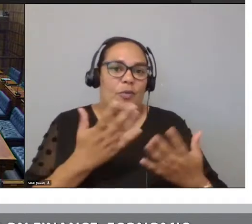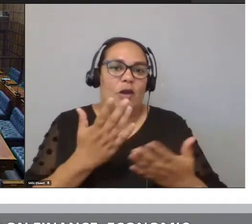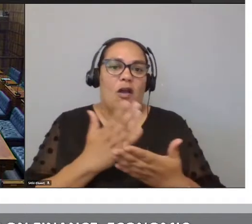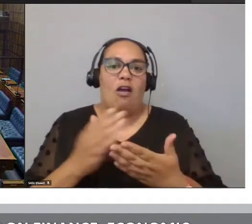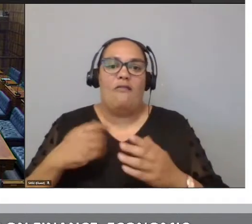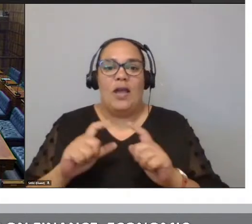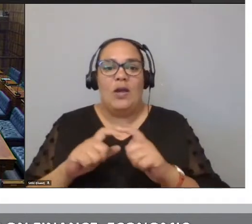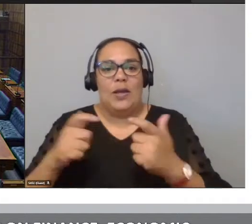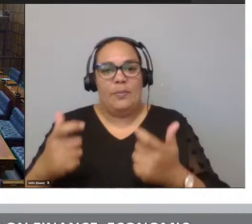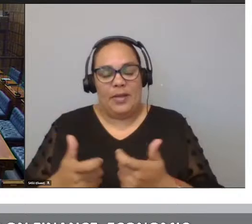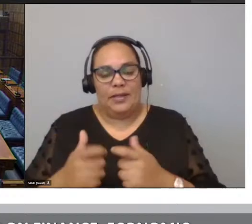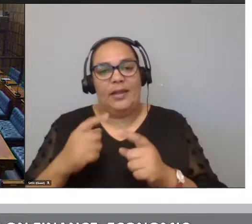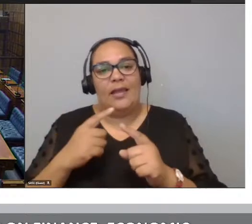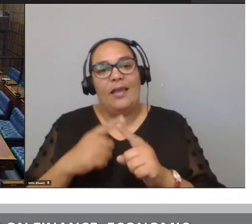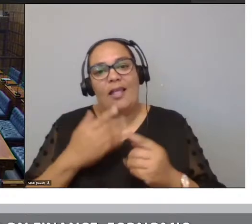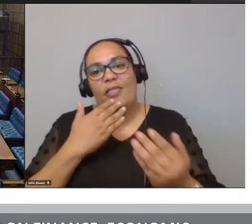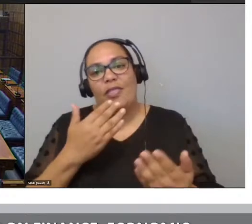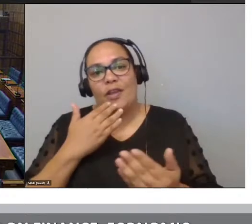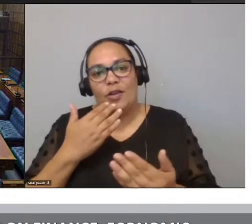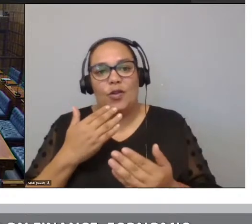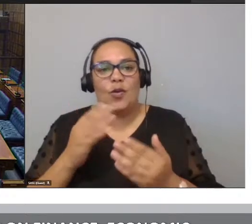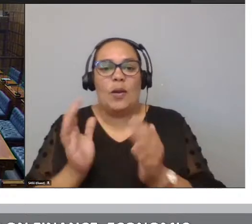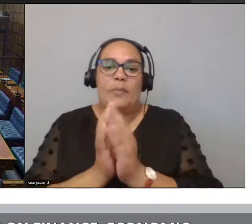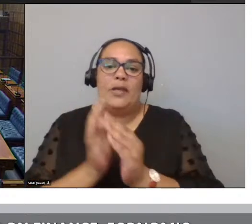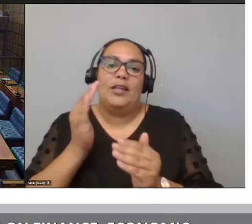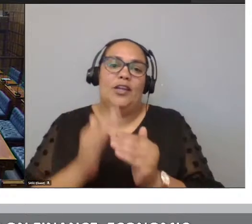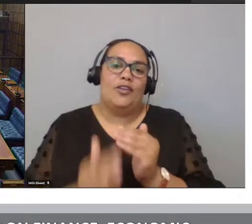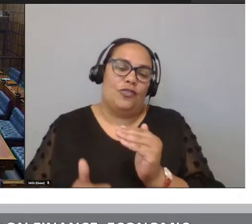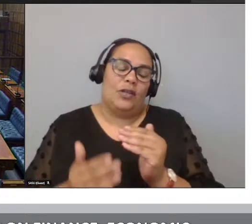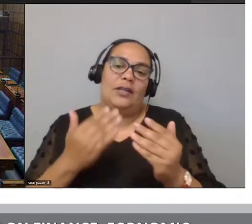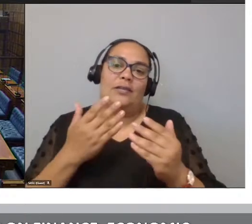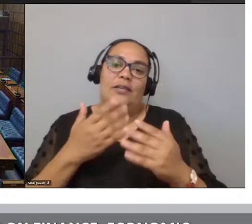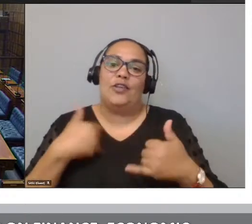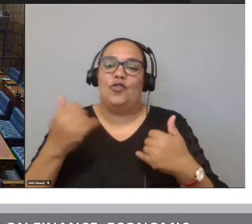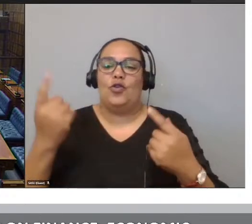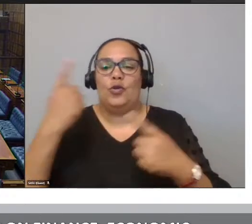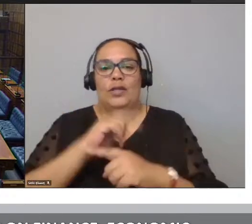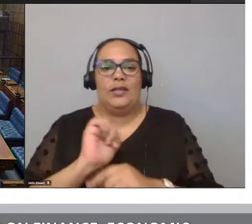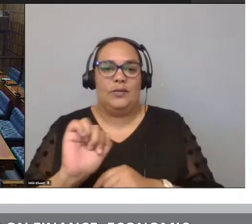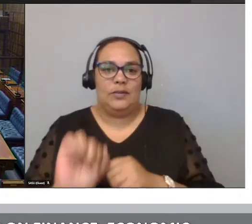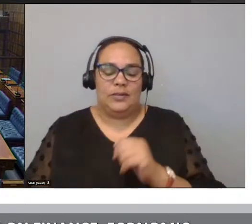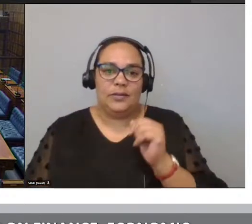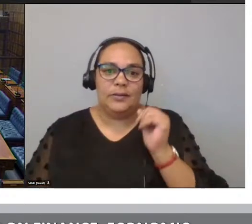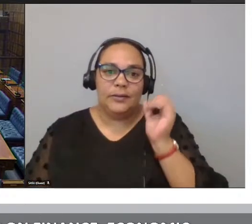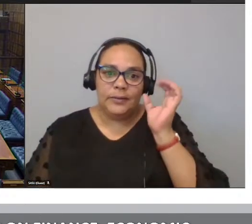Comm and thank you meeting adjourned have a wonderful rest of the